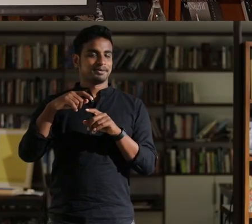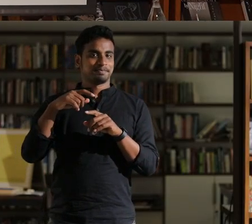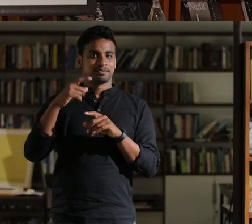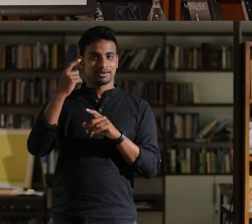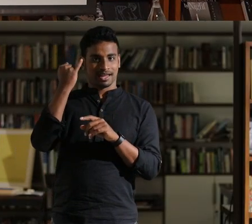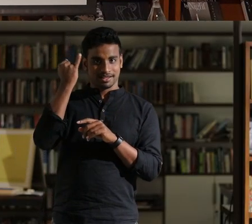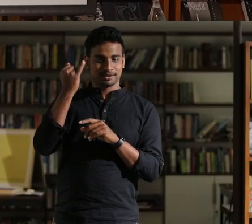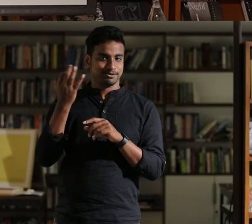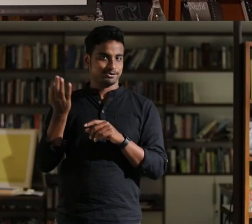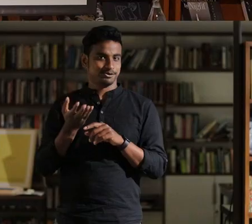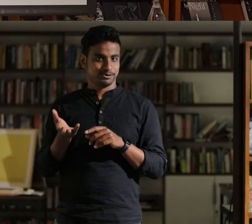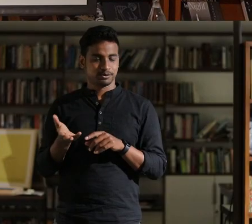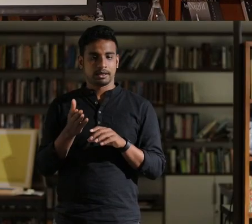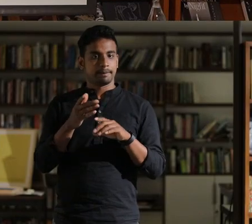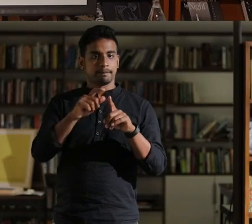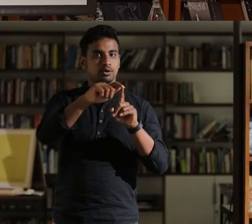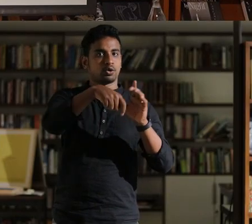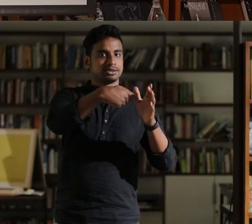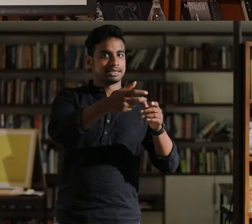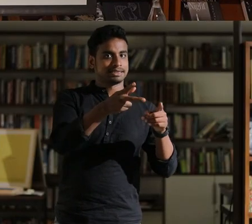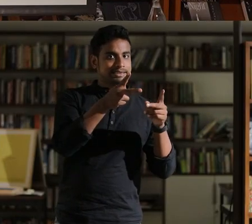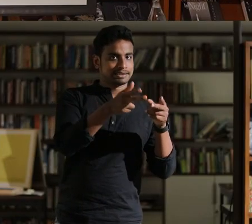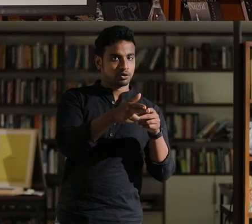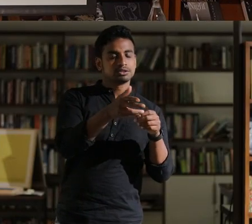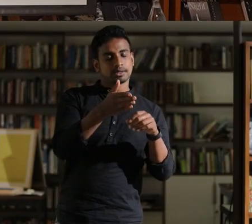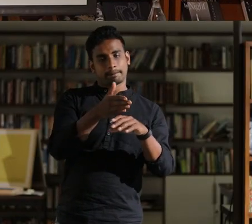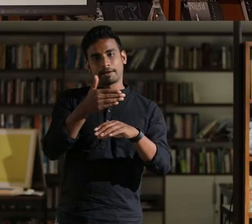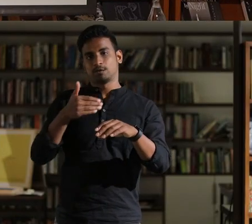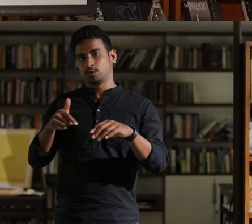of gets off the ground. So it's